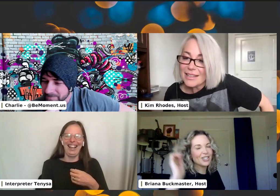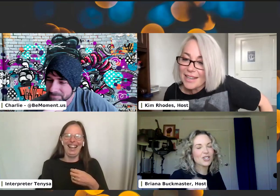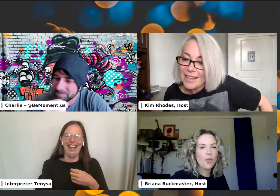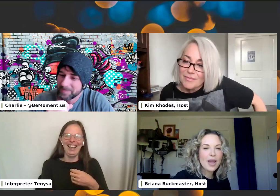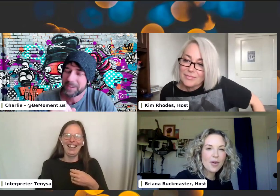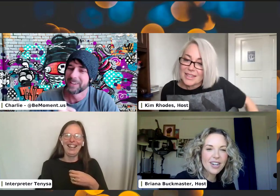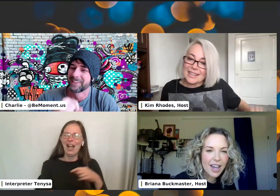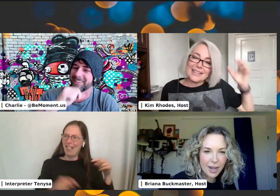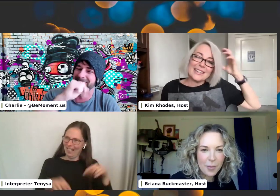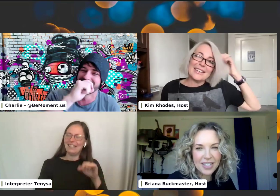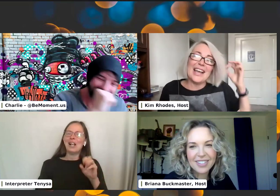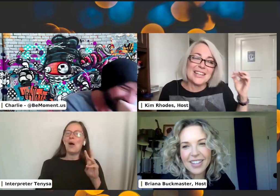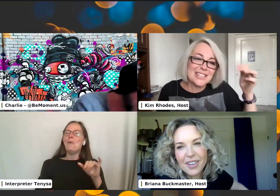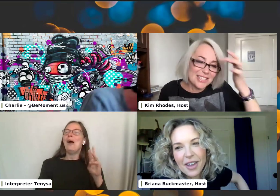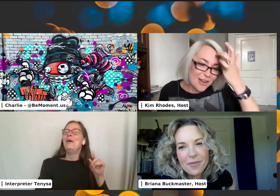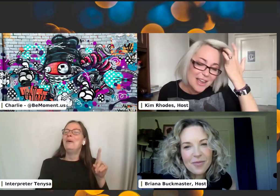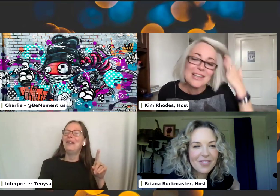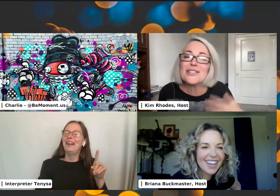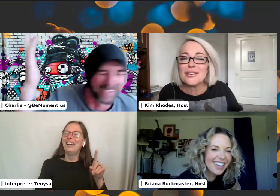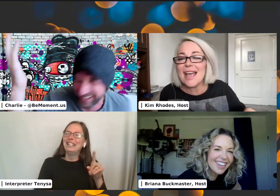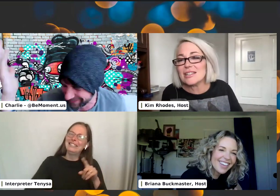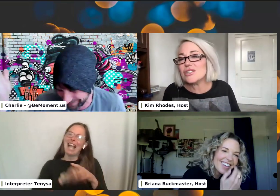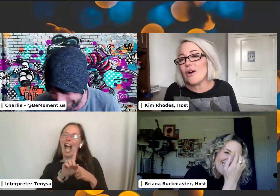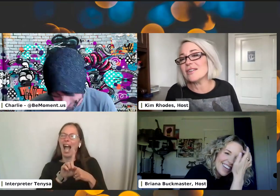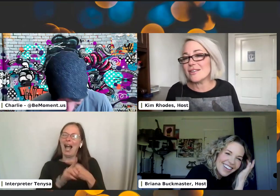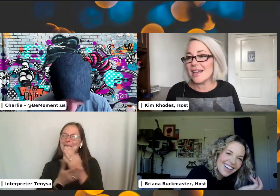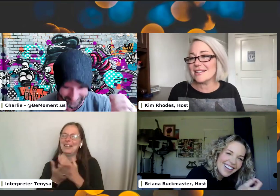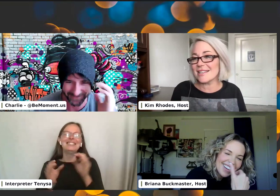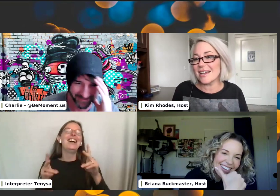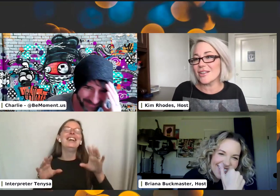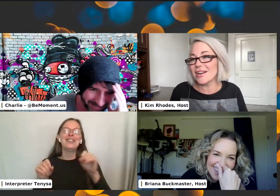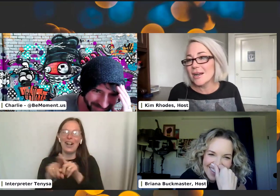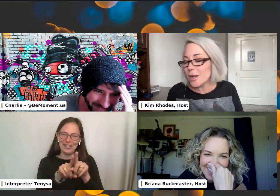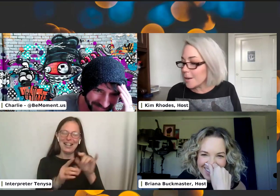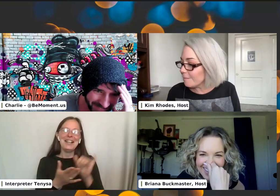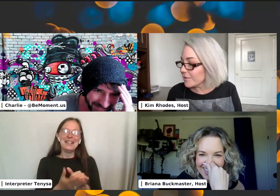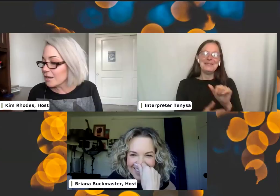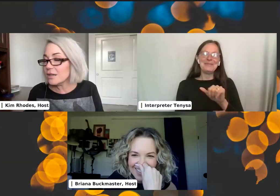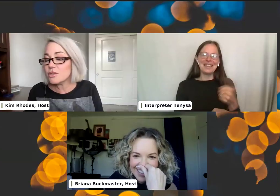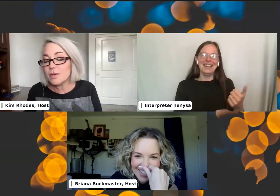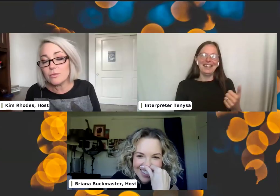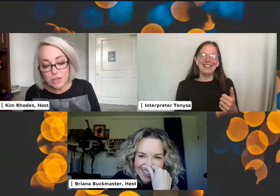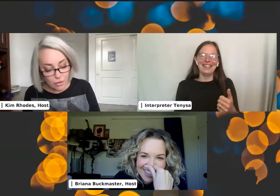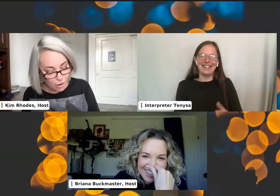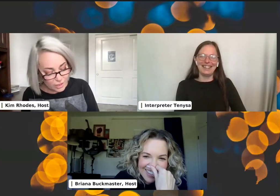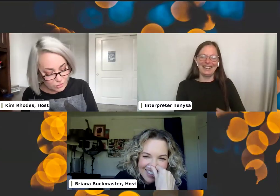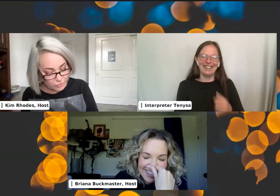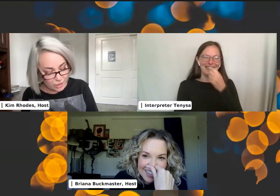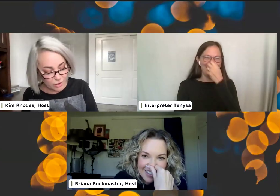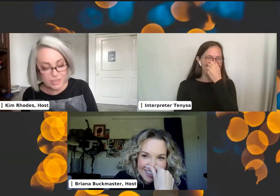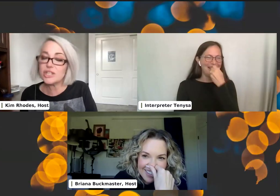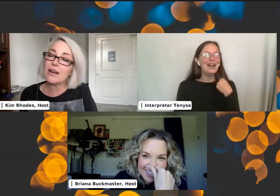This is the Wayward Cockpiece. Yes. Okay. So also that is the other because we don't